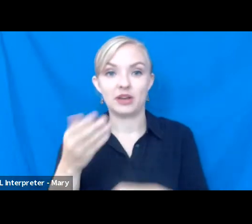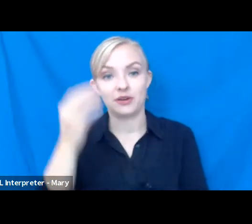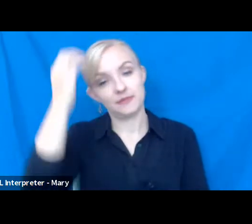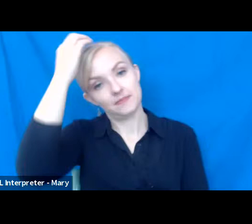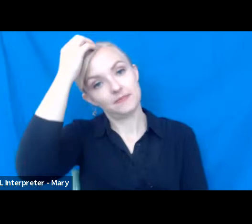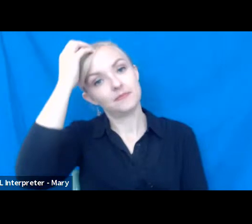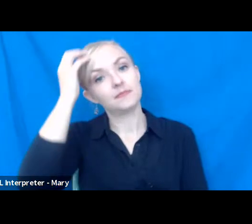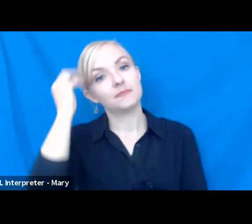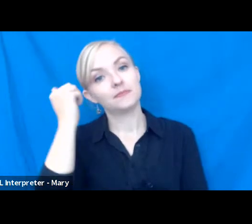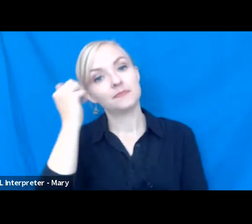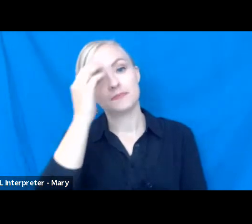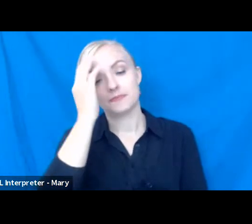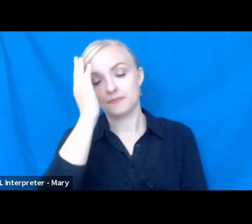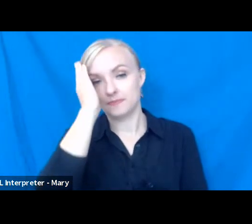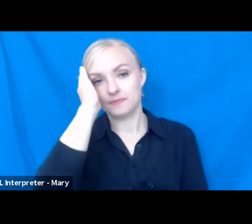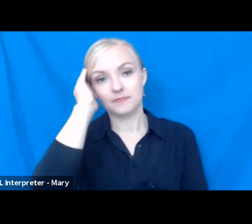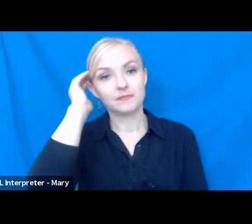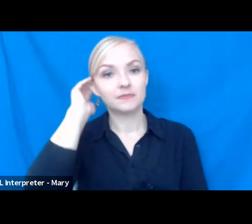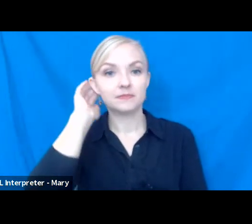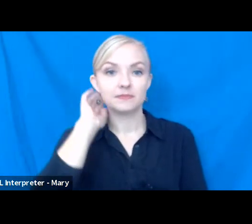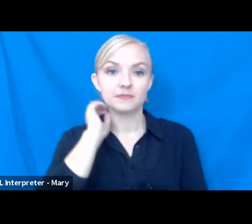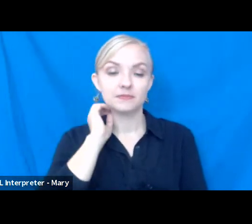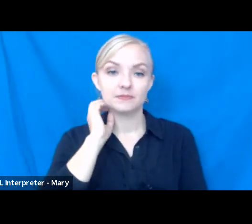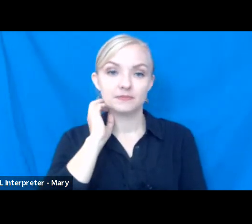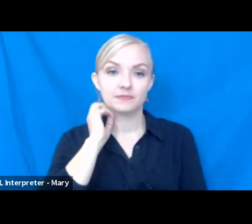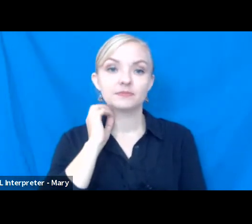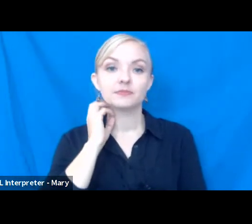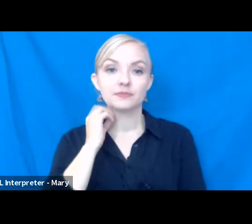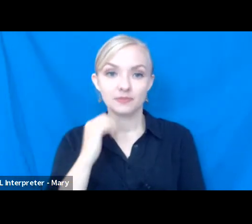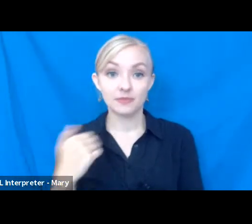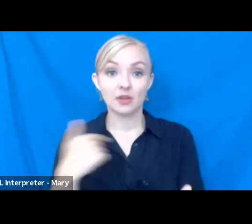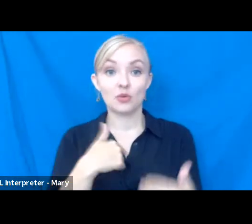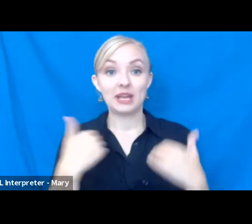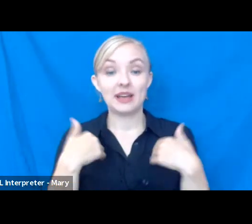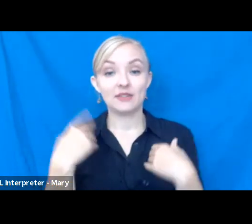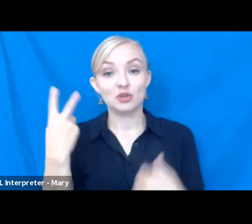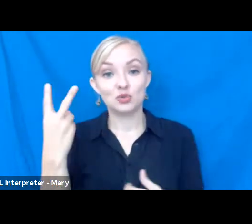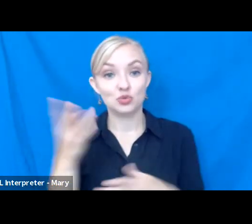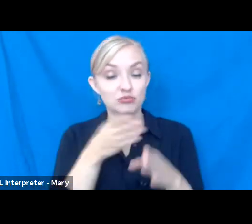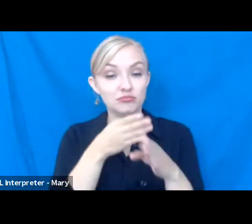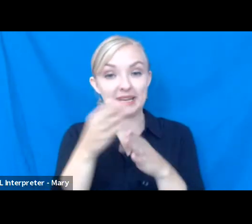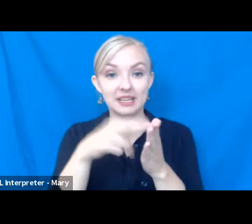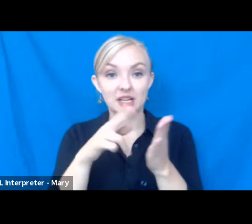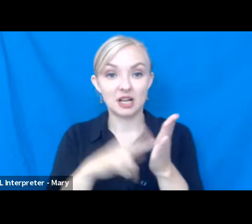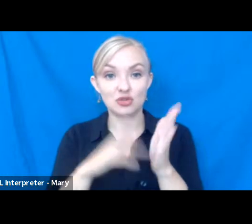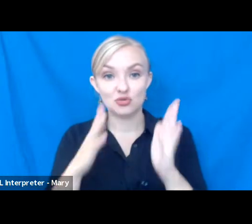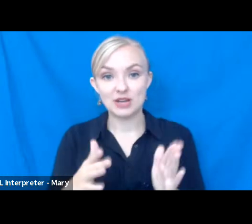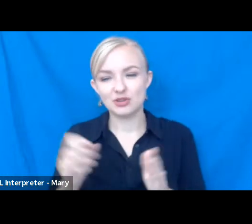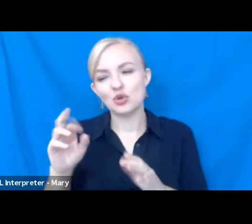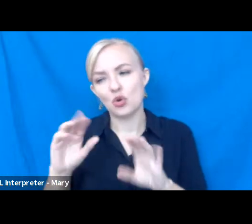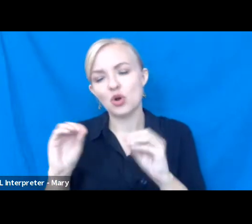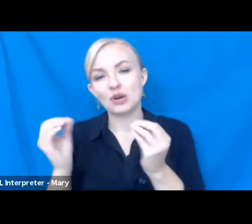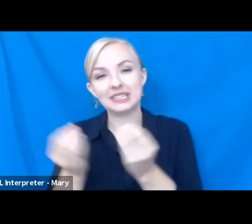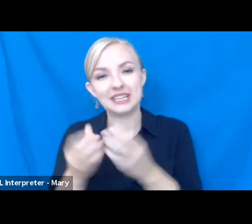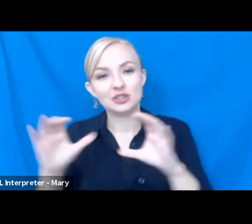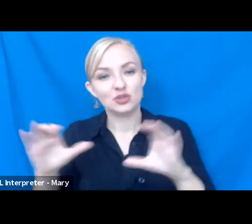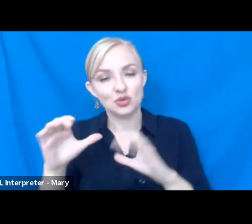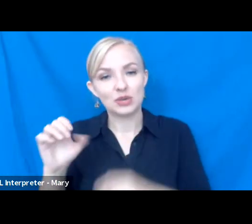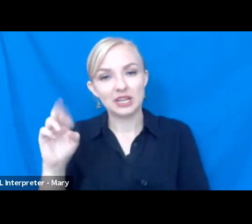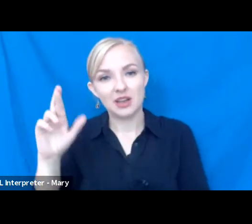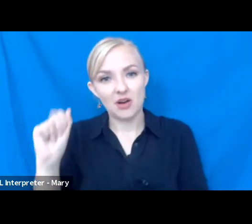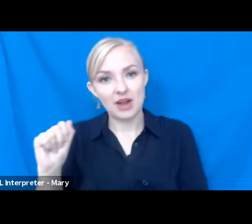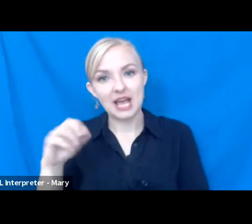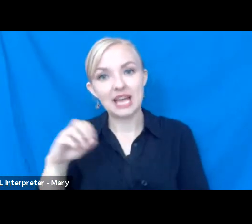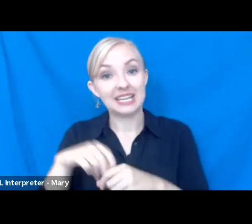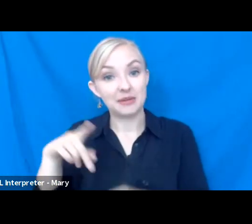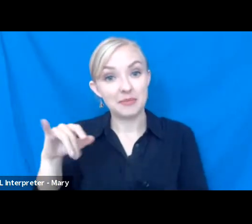way. So we have two primary contractors or organizations doing ERA in